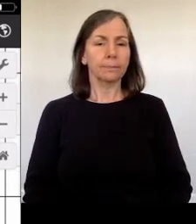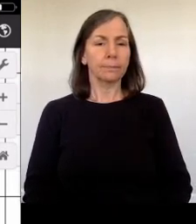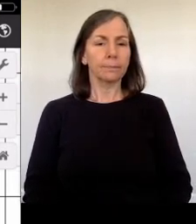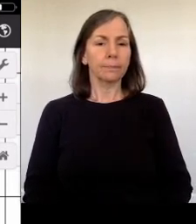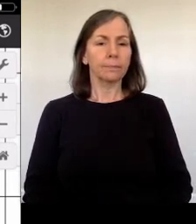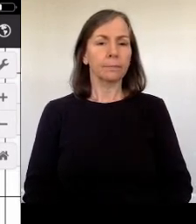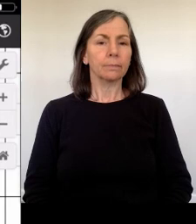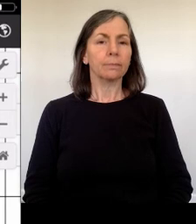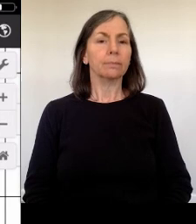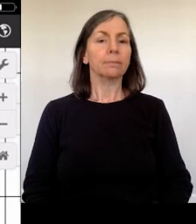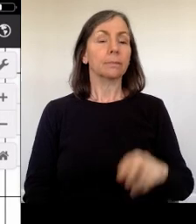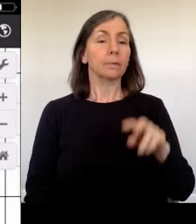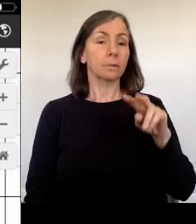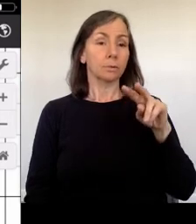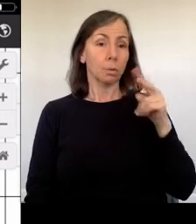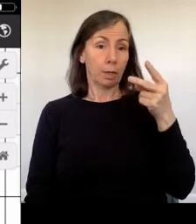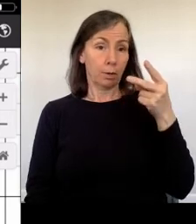squared,